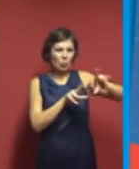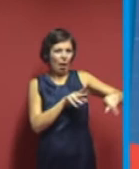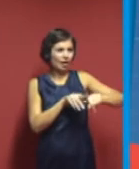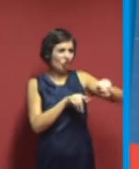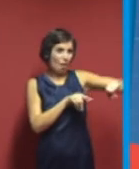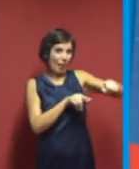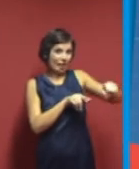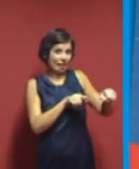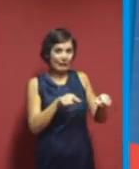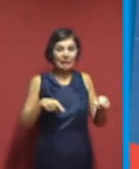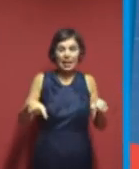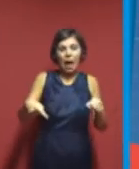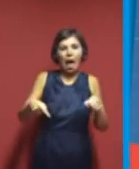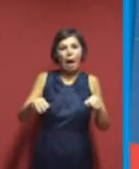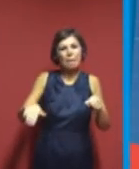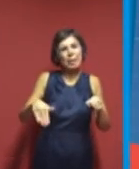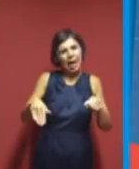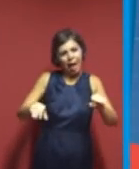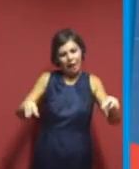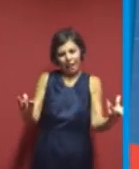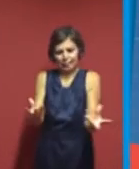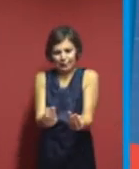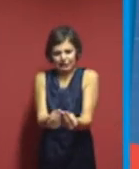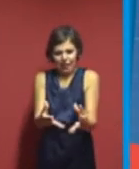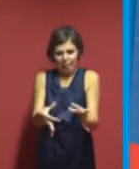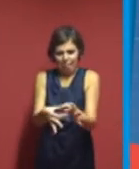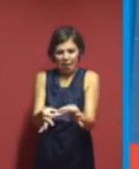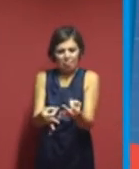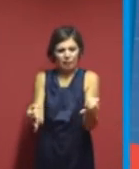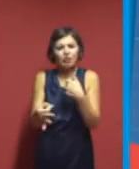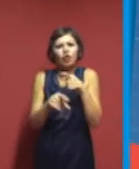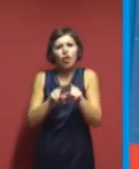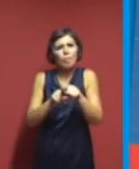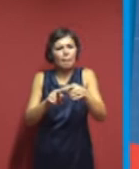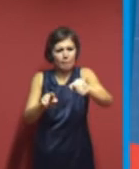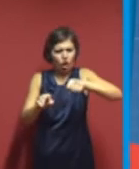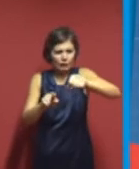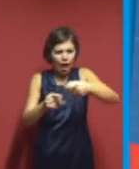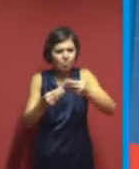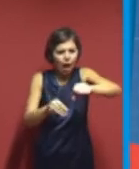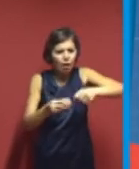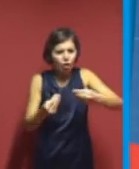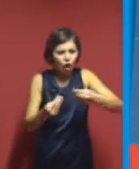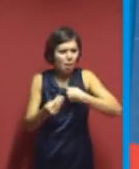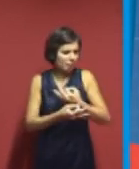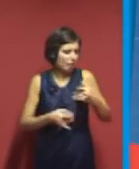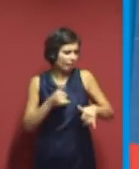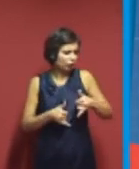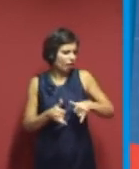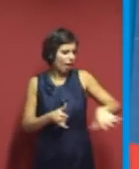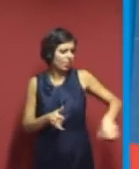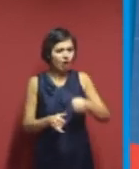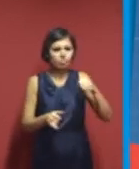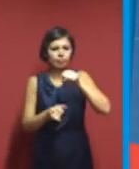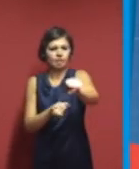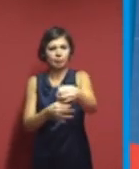denied access to a conventional economy. They're just really, really poor. They don't have any money. Even they can't